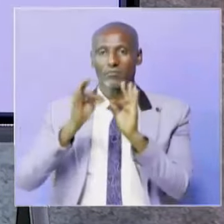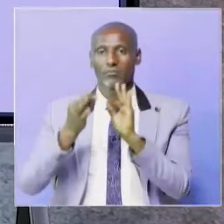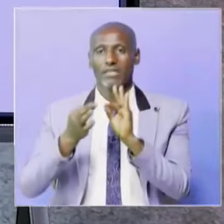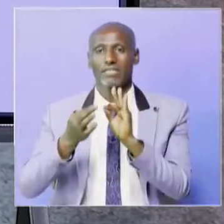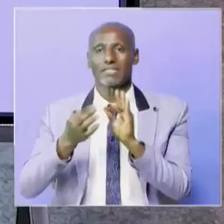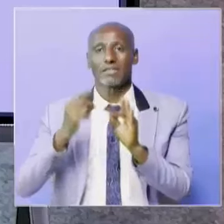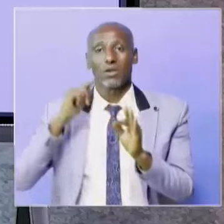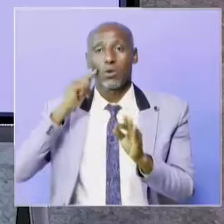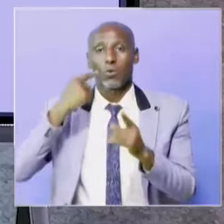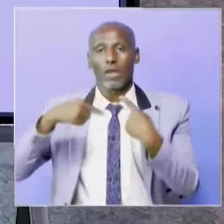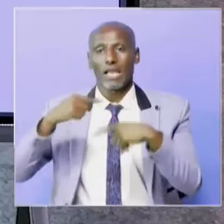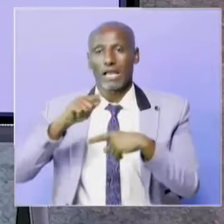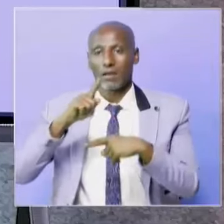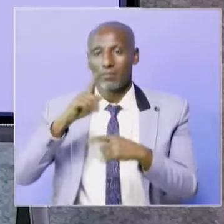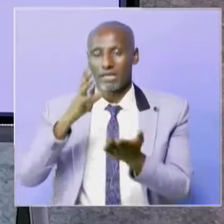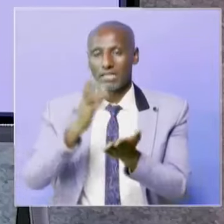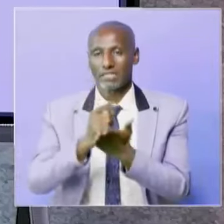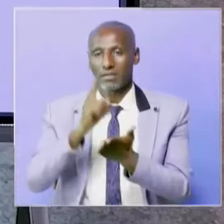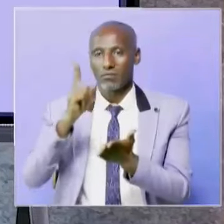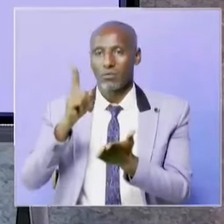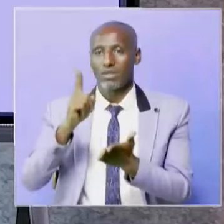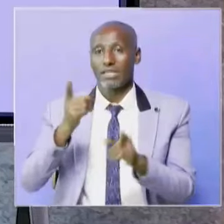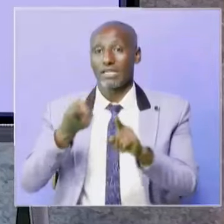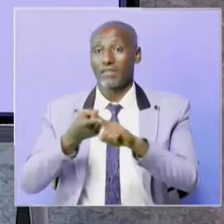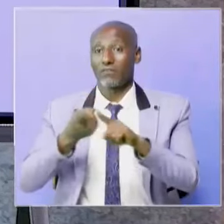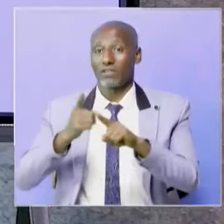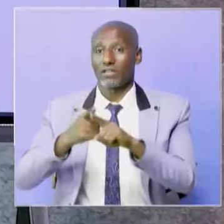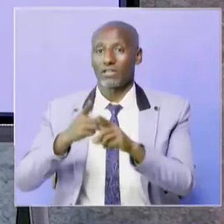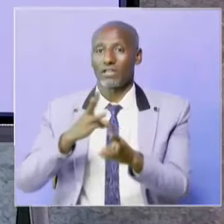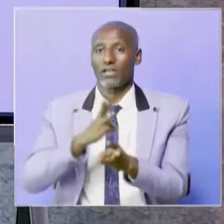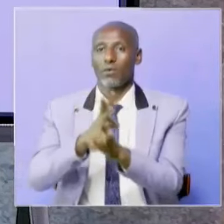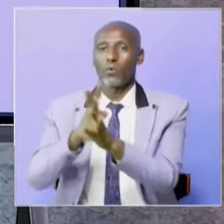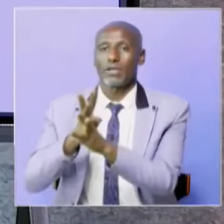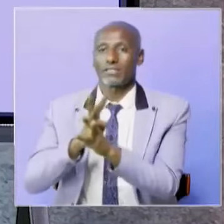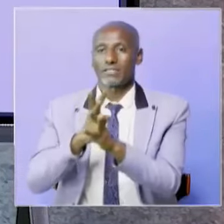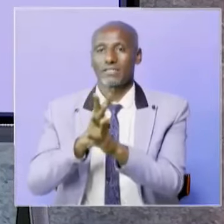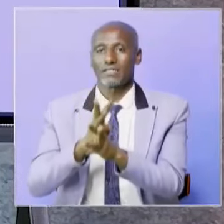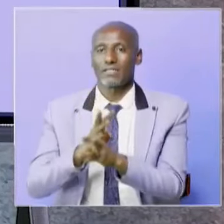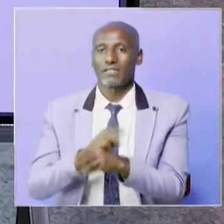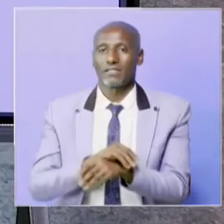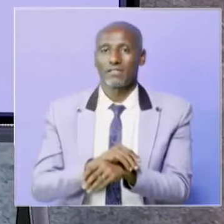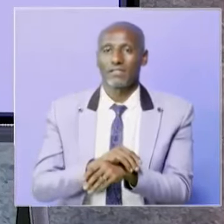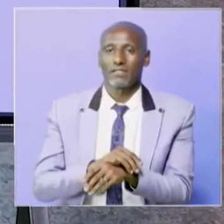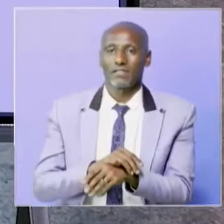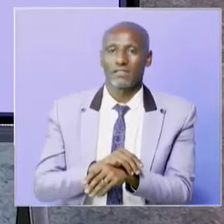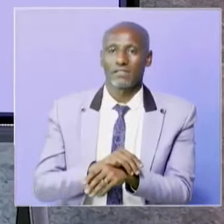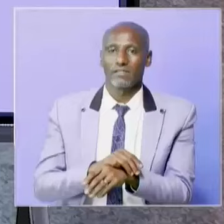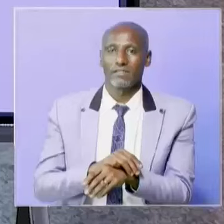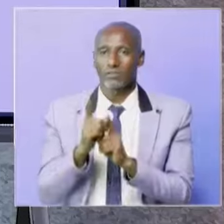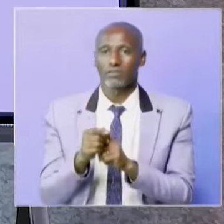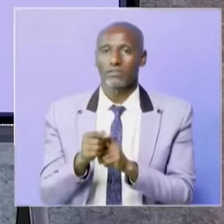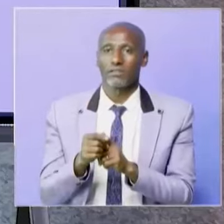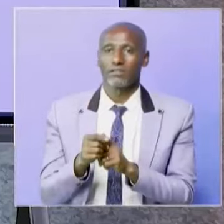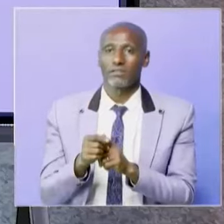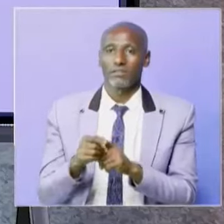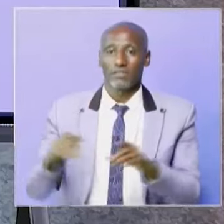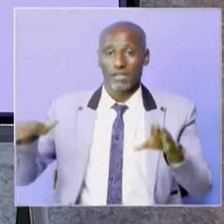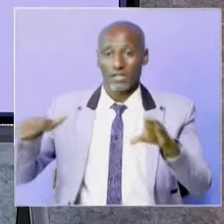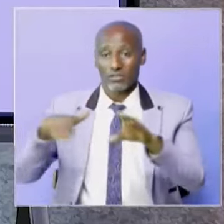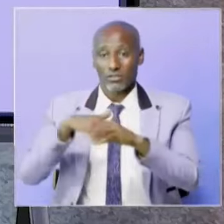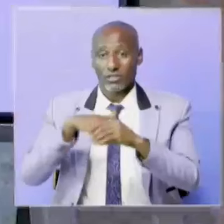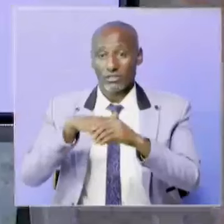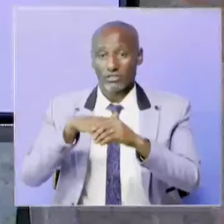greeting means just welcoming someone in a good manner or in a friendly ways. I hope I'm clear. Nice. And also